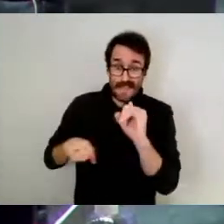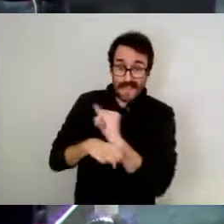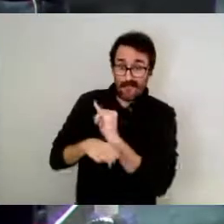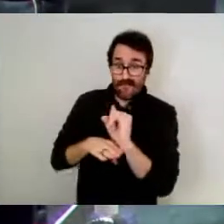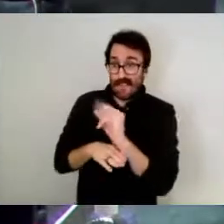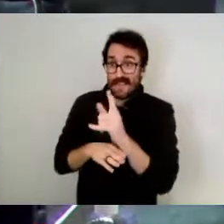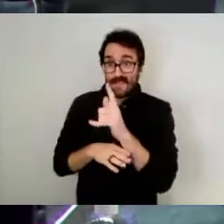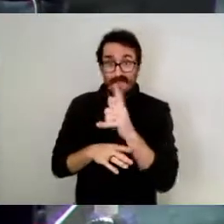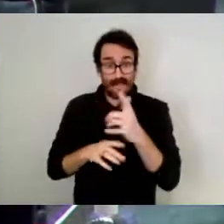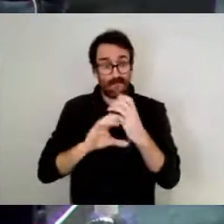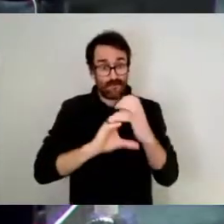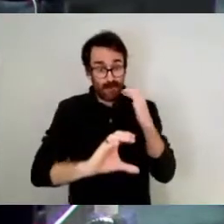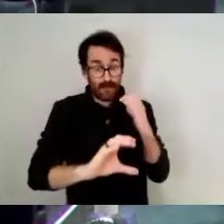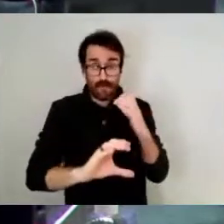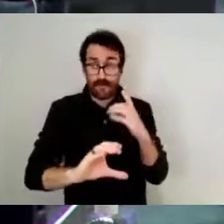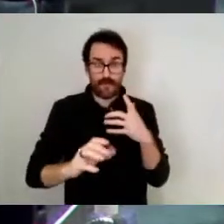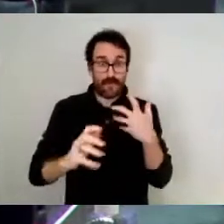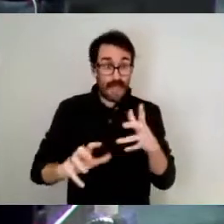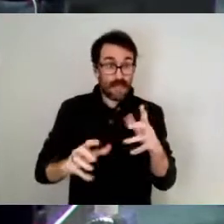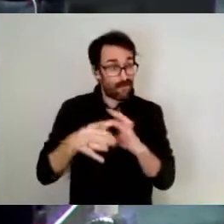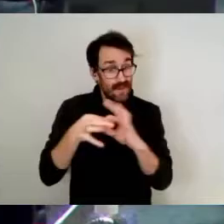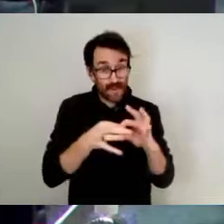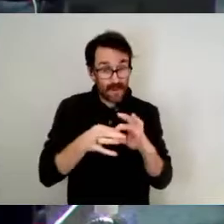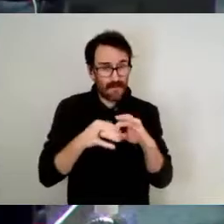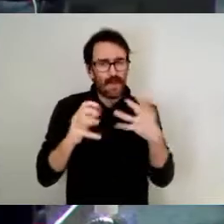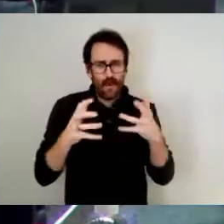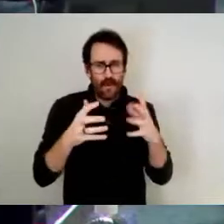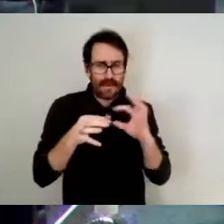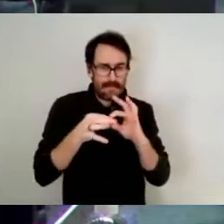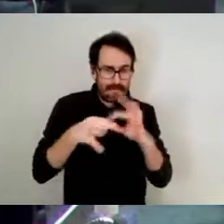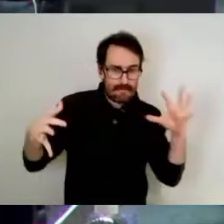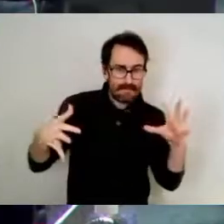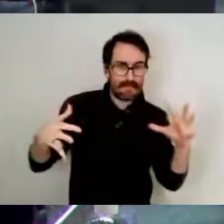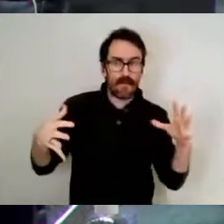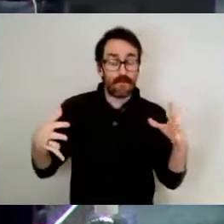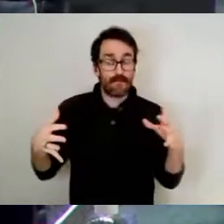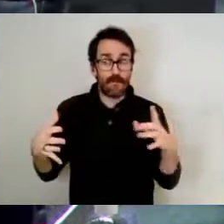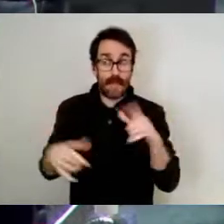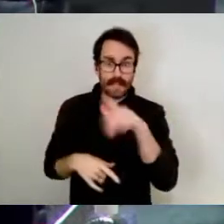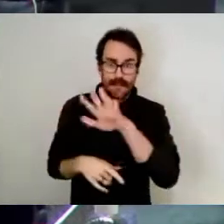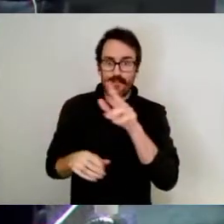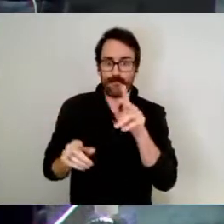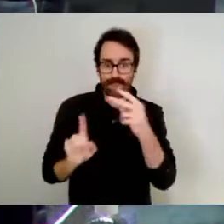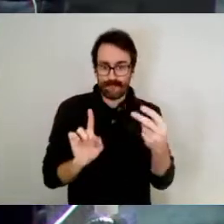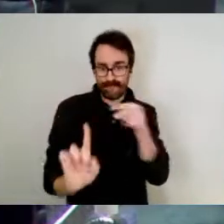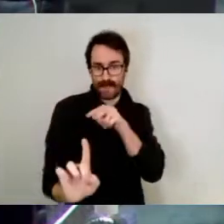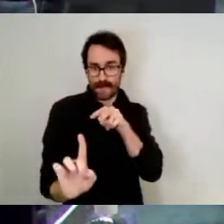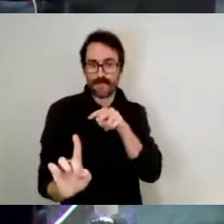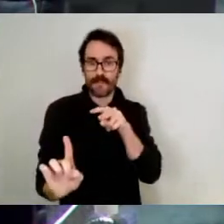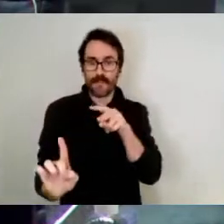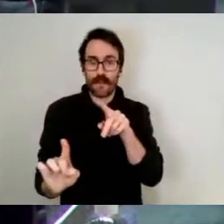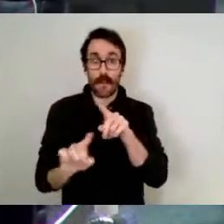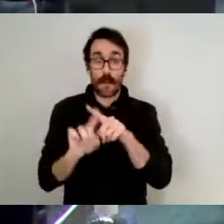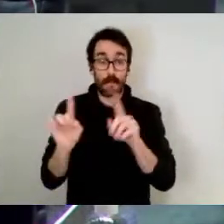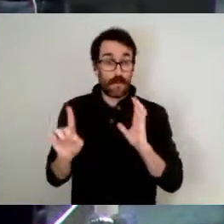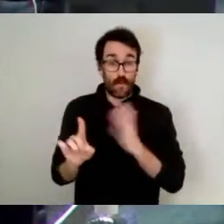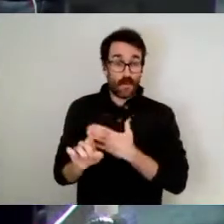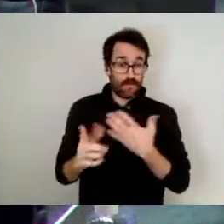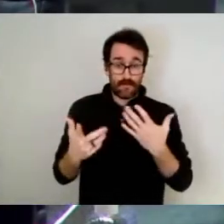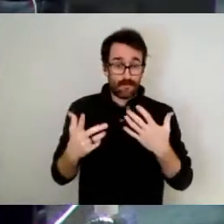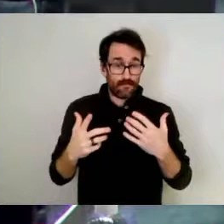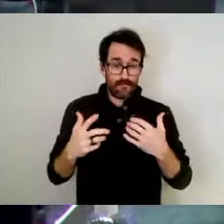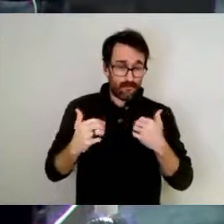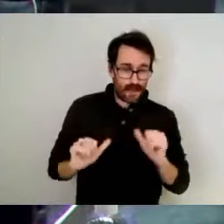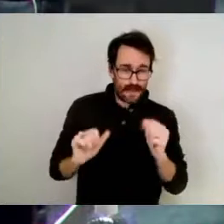their contracts, their standing offer, and reviewing what actions we can take to deal with